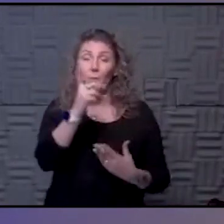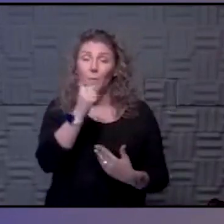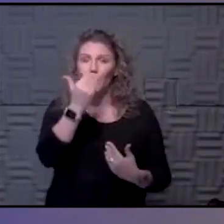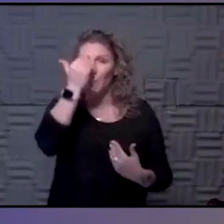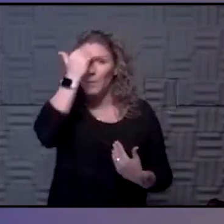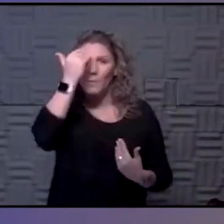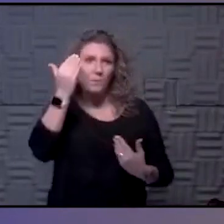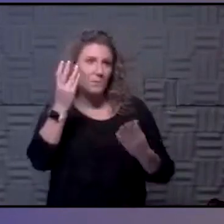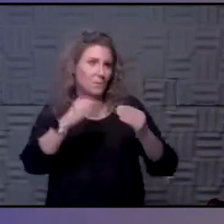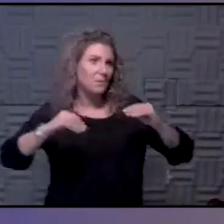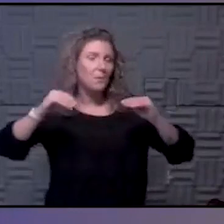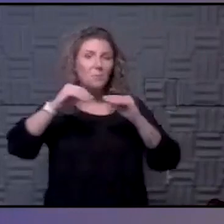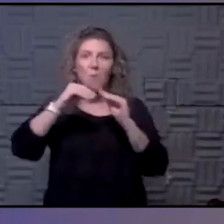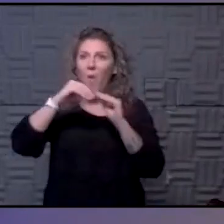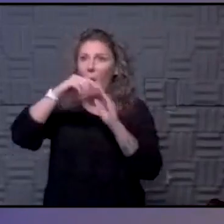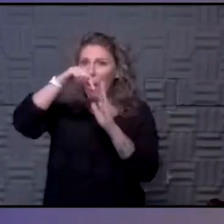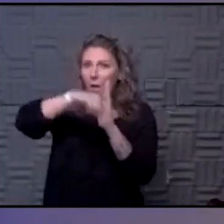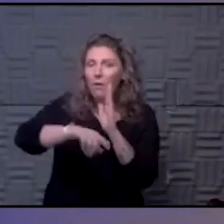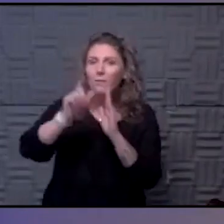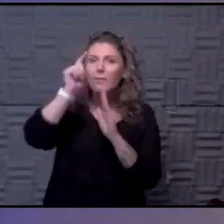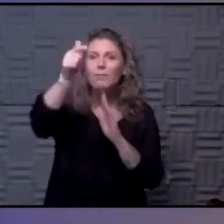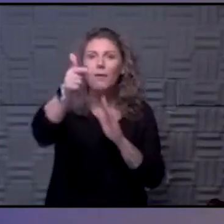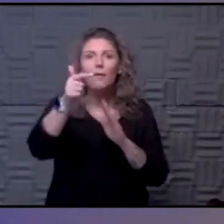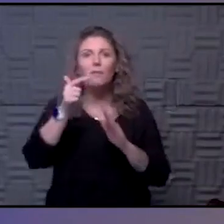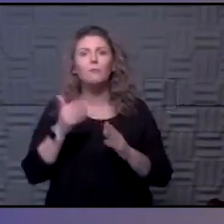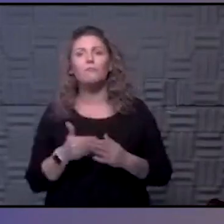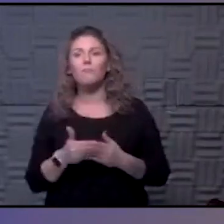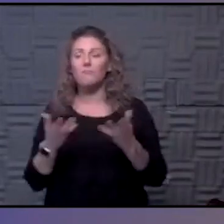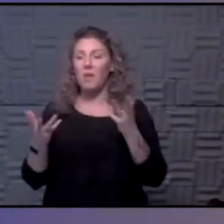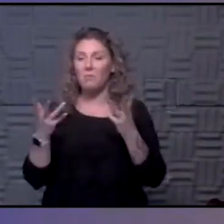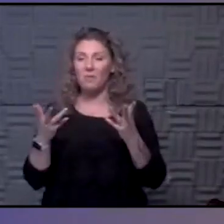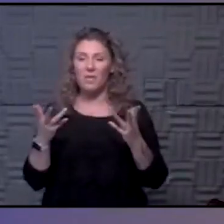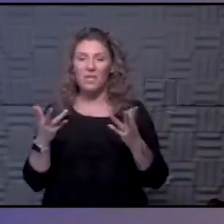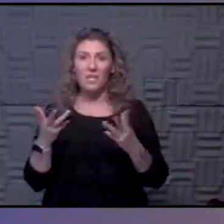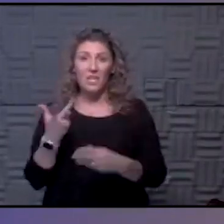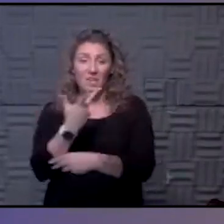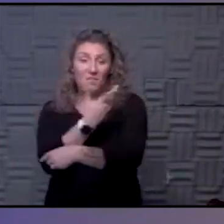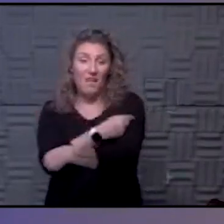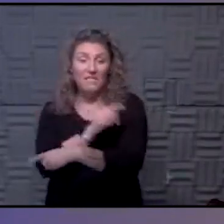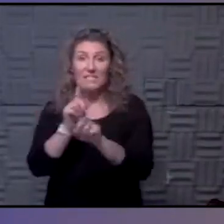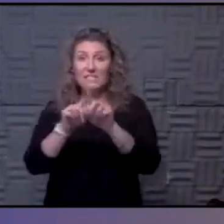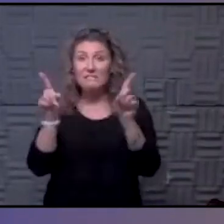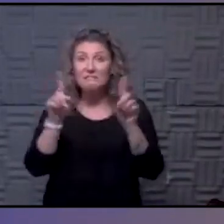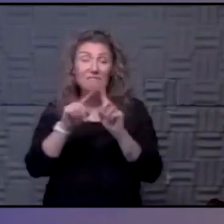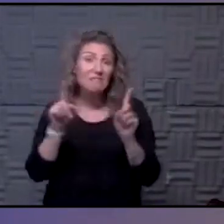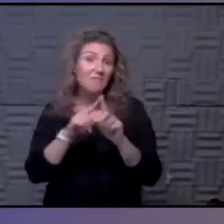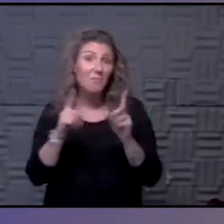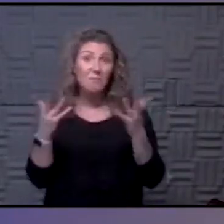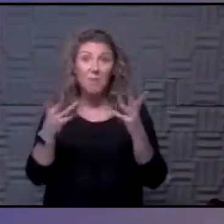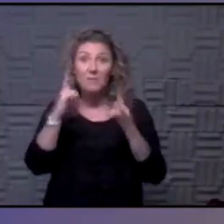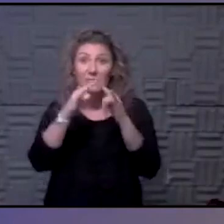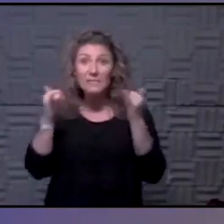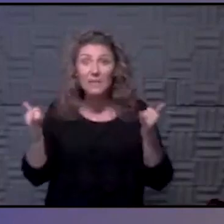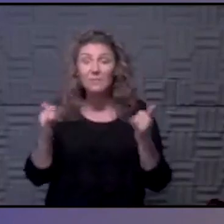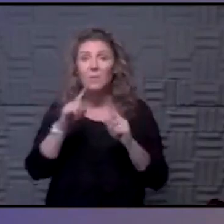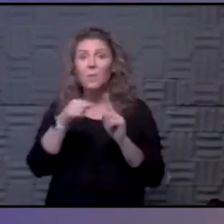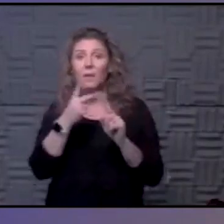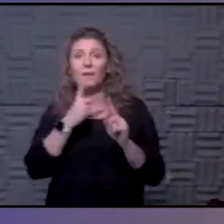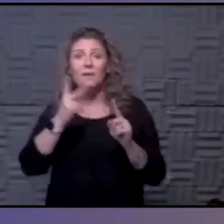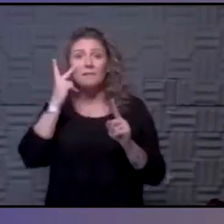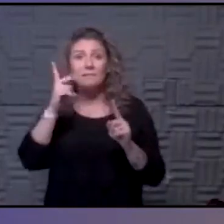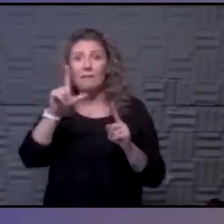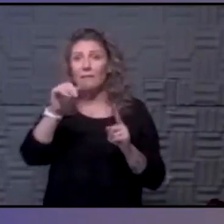As we get further into this, we may be able to give vaccine doses, different vaccines on the same day. I know when I see my